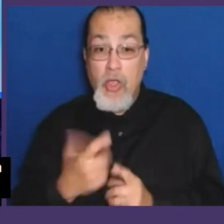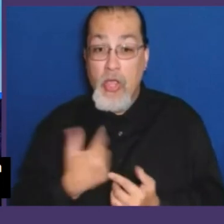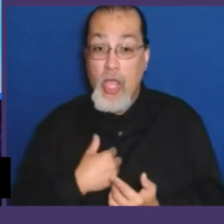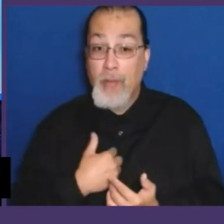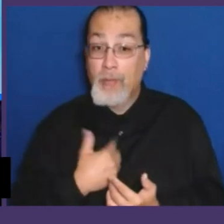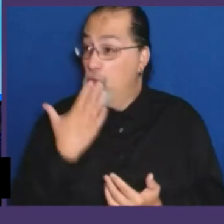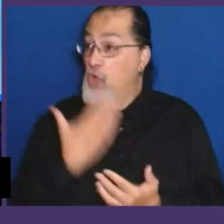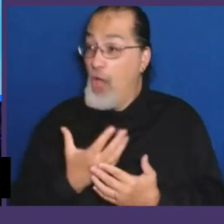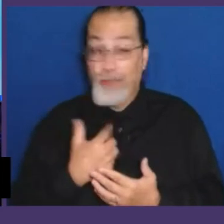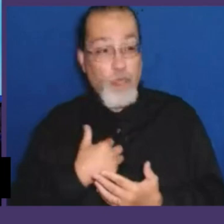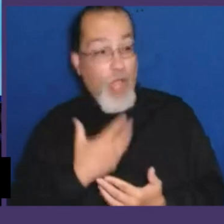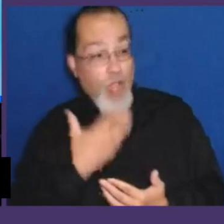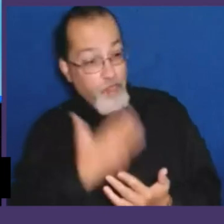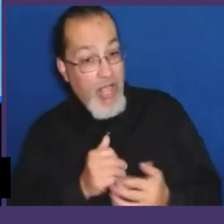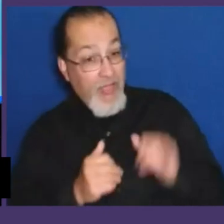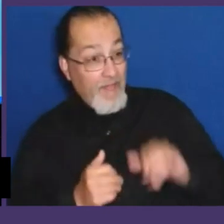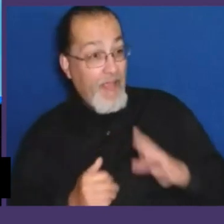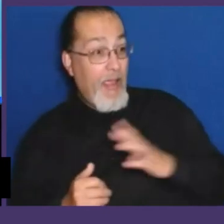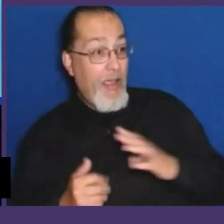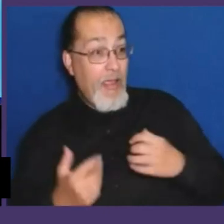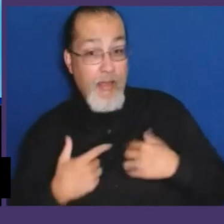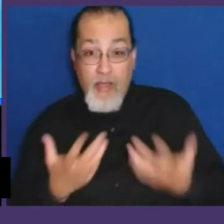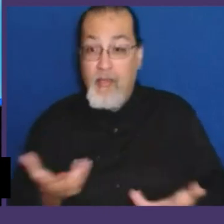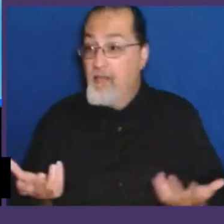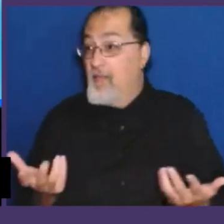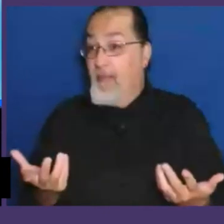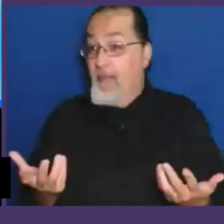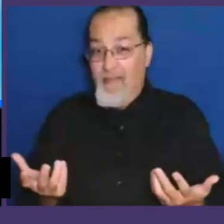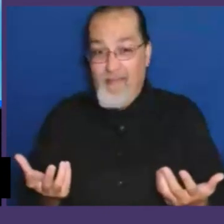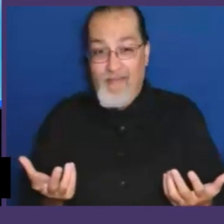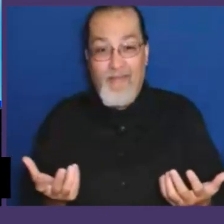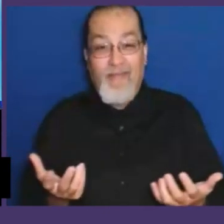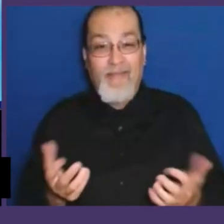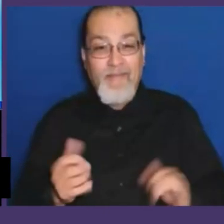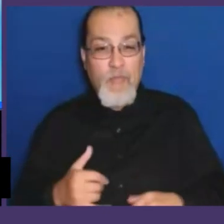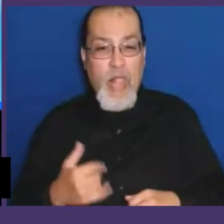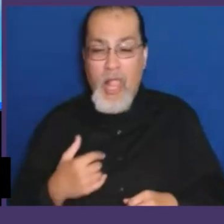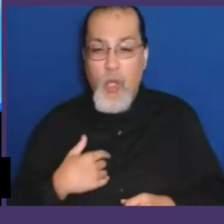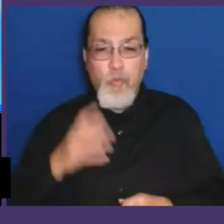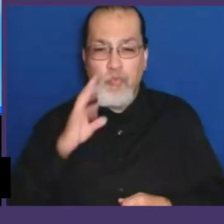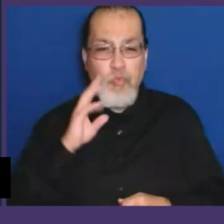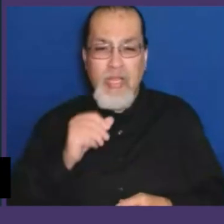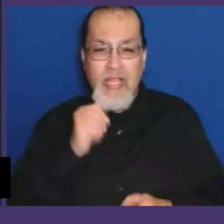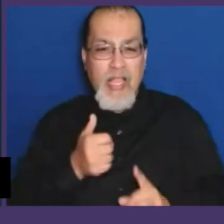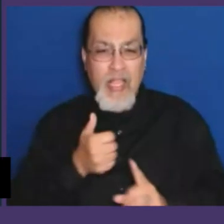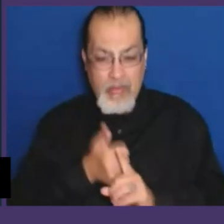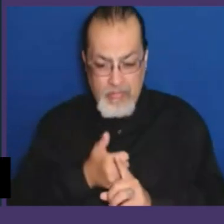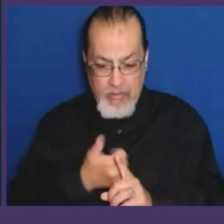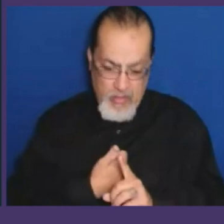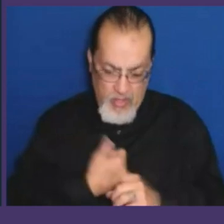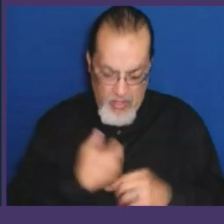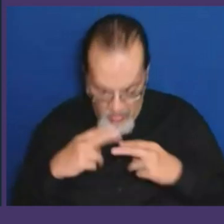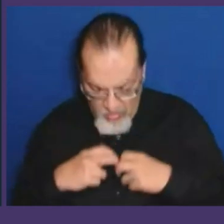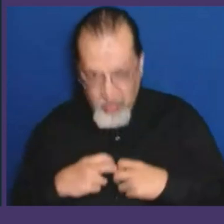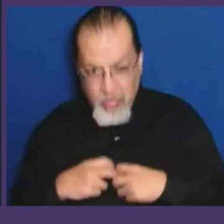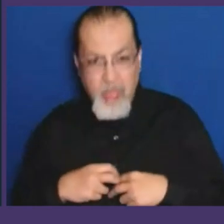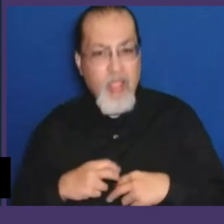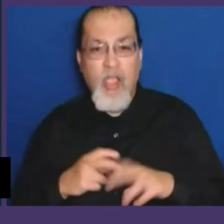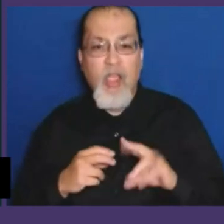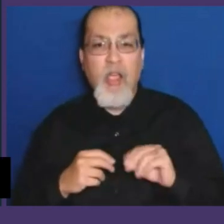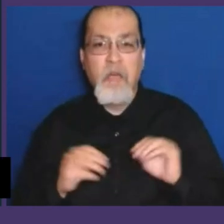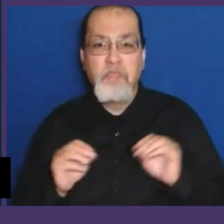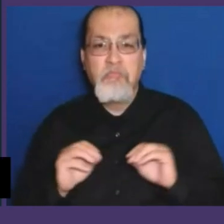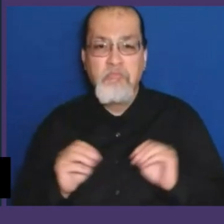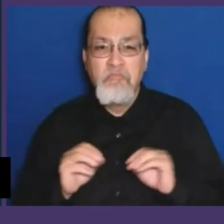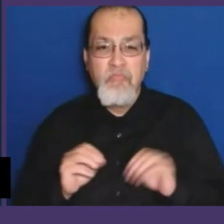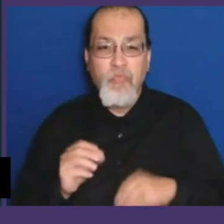in the loop. They don't sanity check anything. They don't correct their mistakes along the way by default. They just sample token sequences. They don't